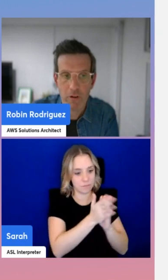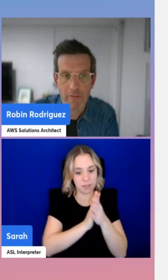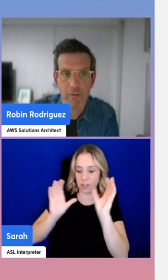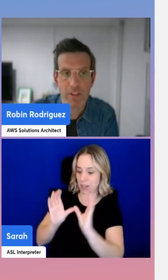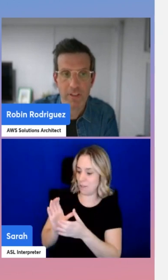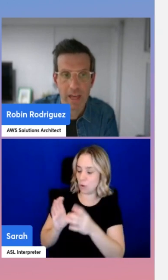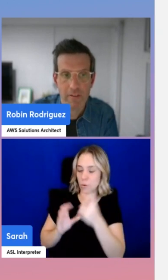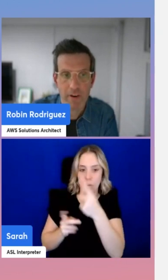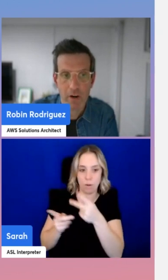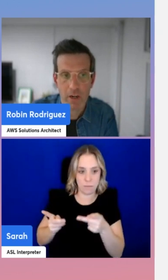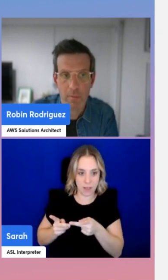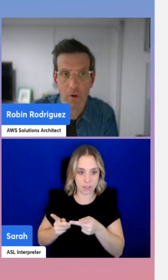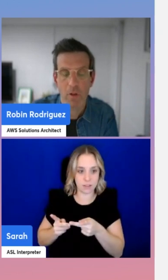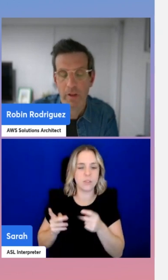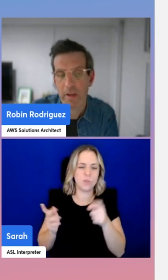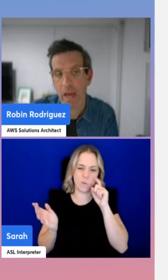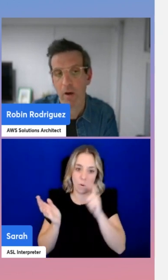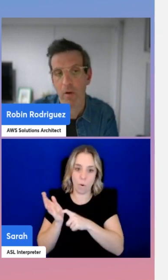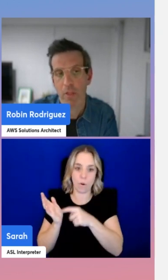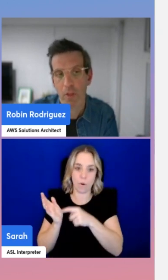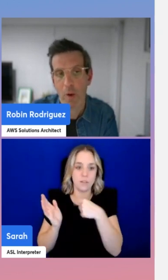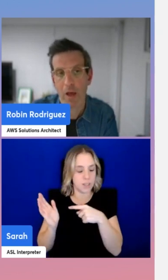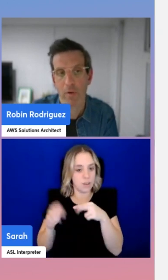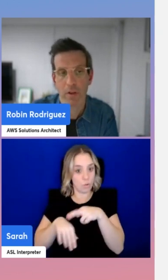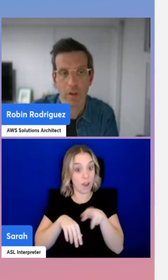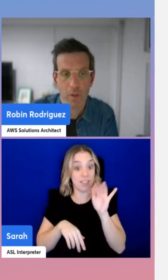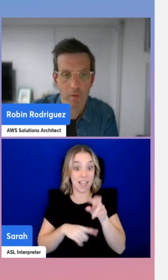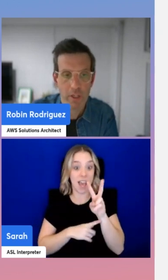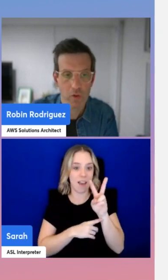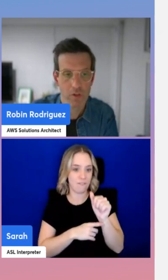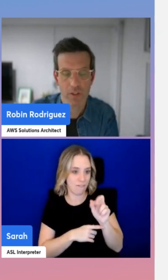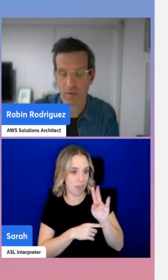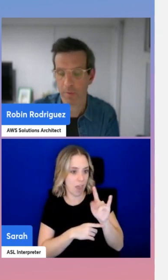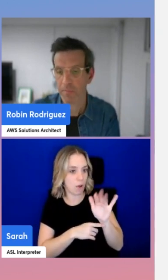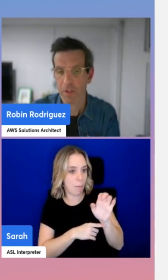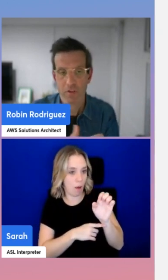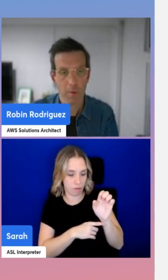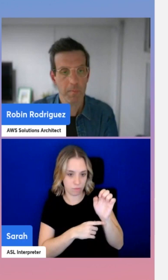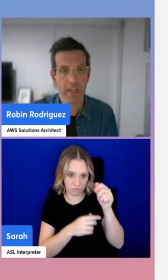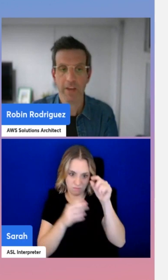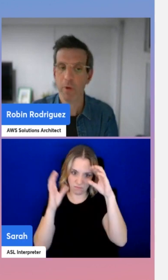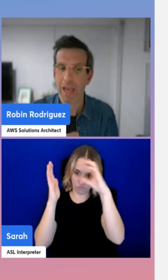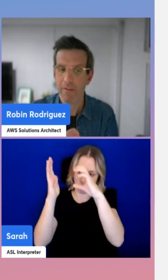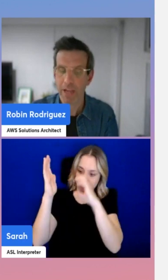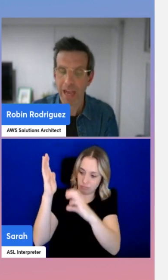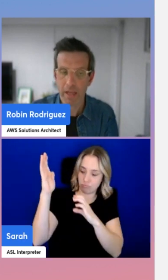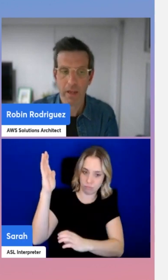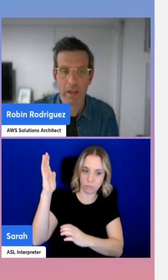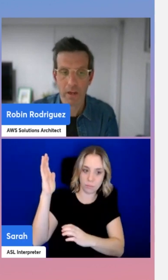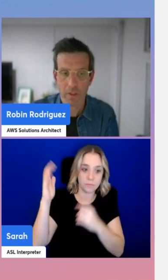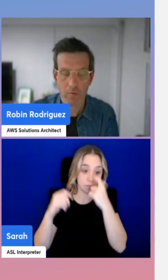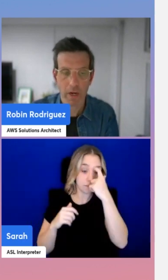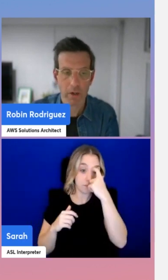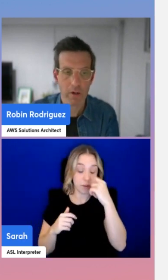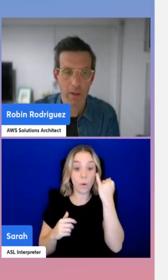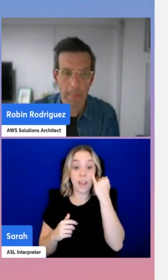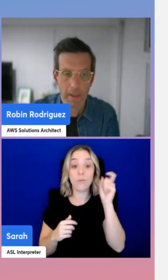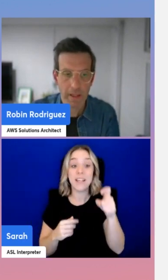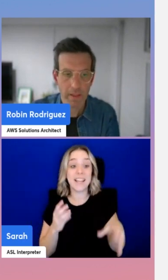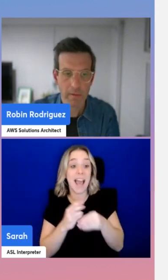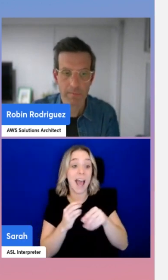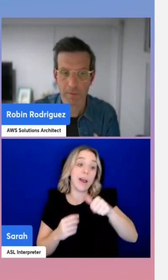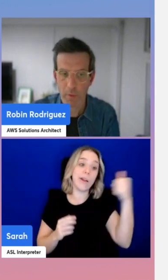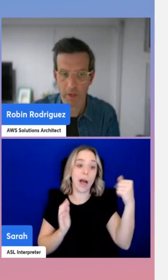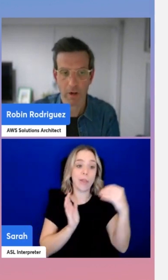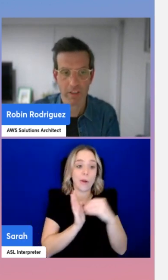we reference that variable now throughout the resources. So if we have to add another record